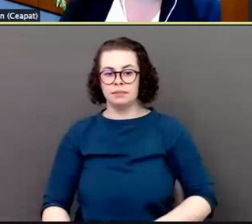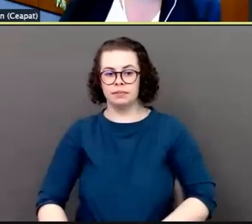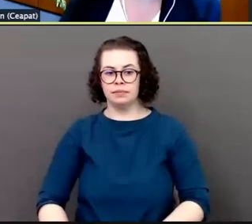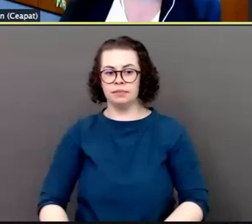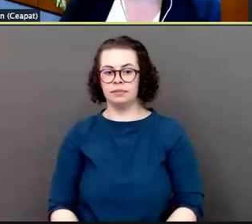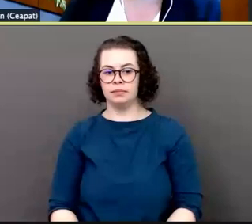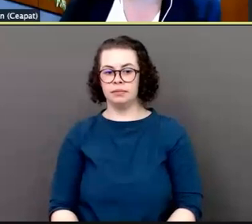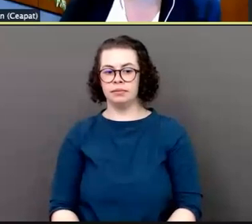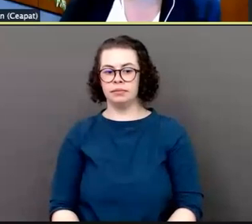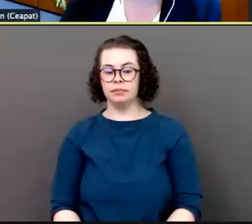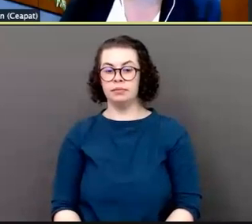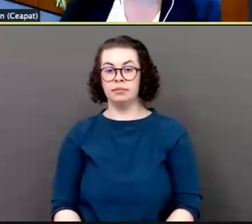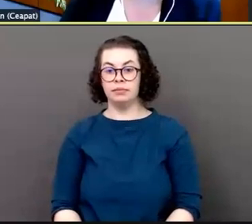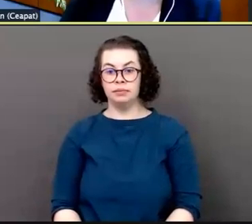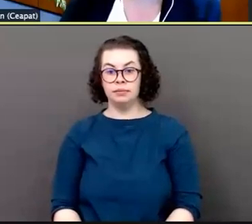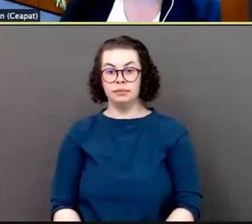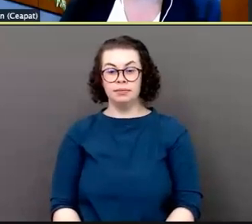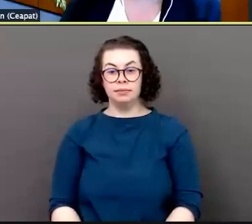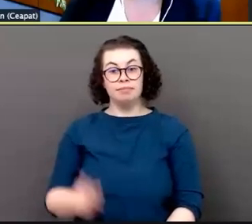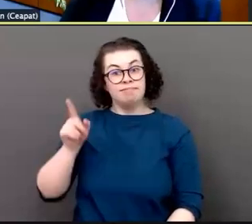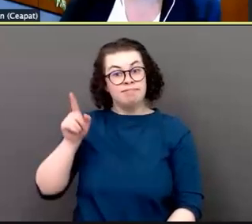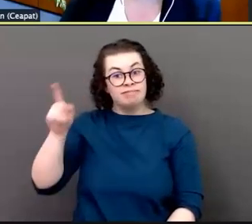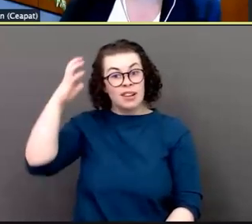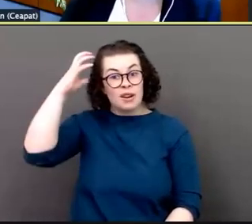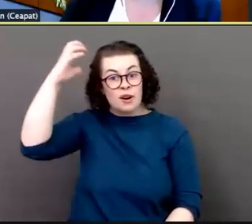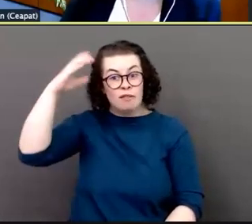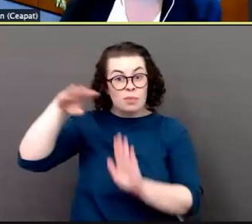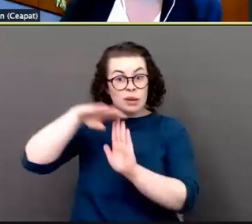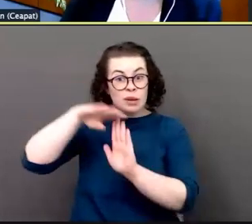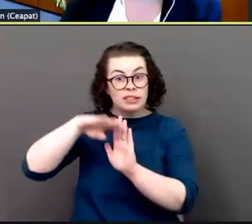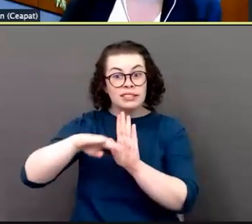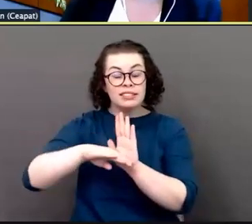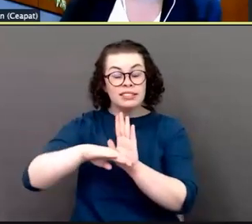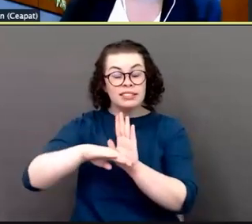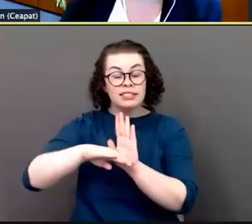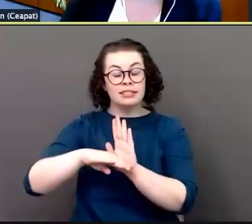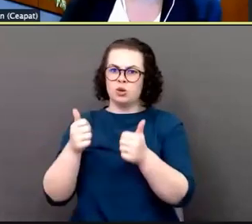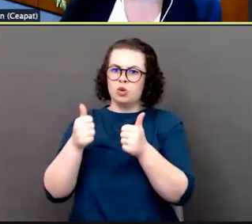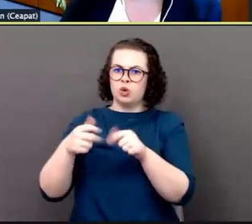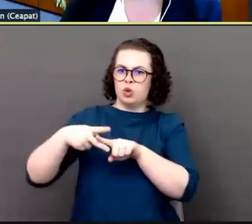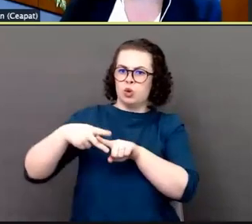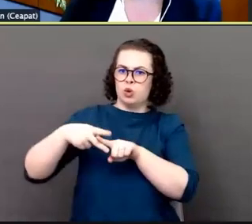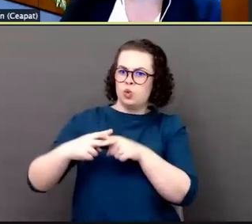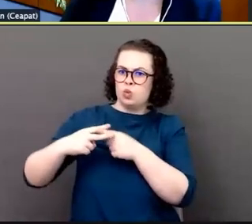an instrument with great influence on social, environmental, and